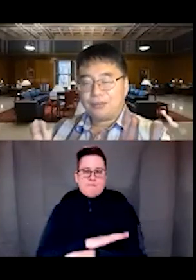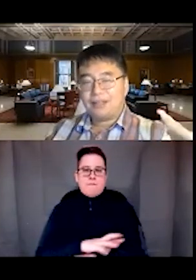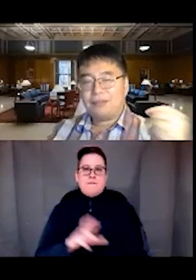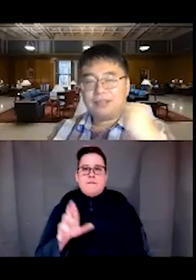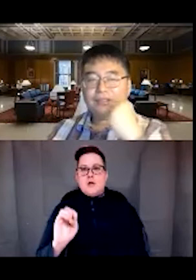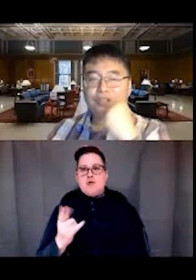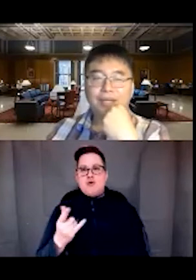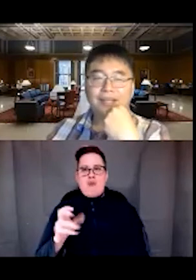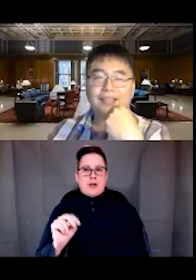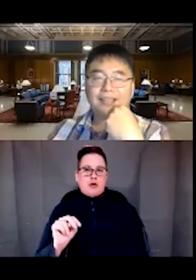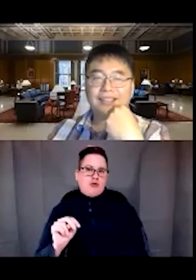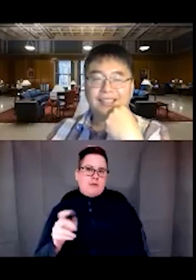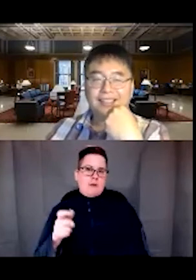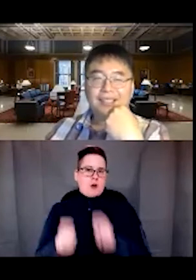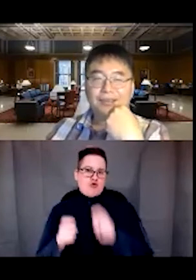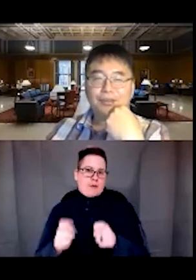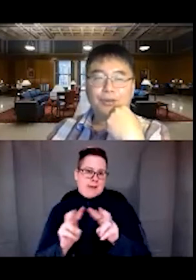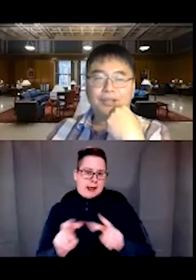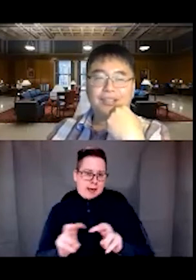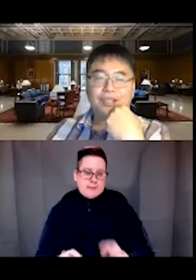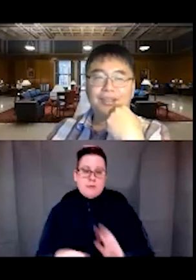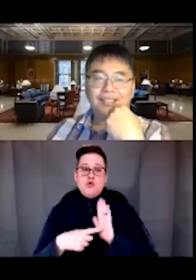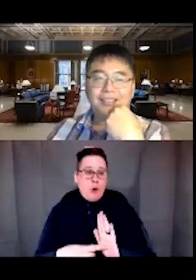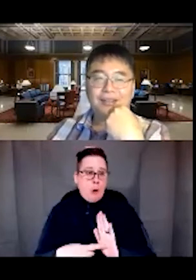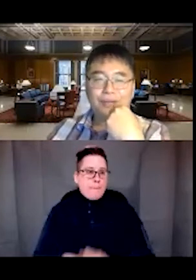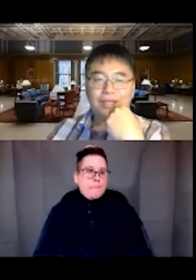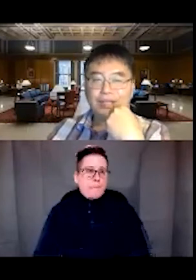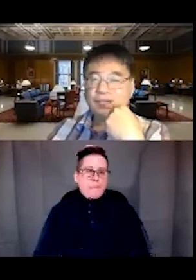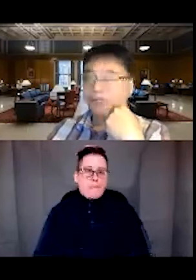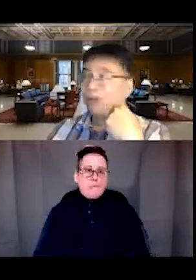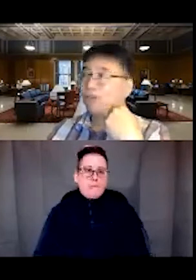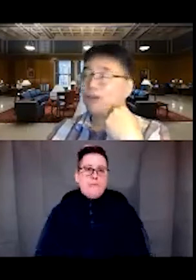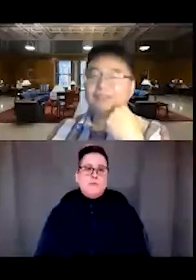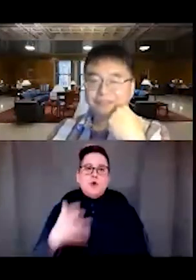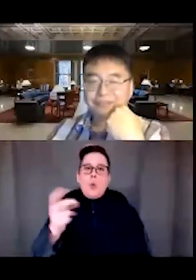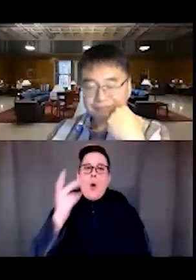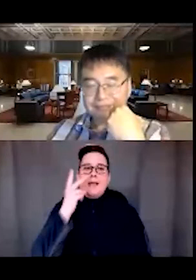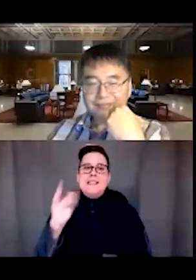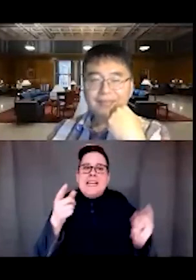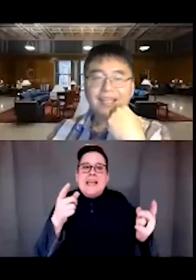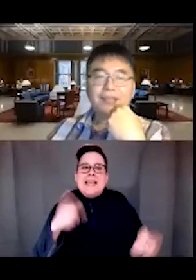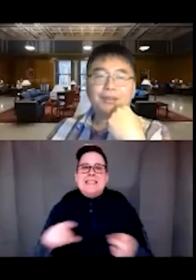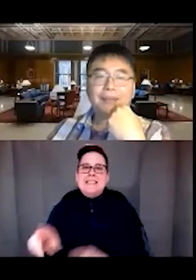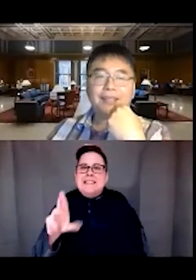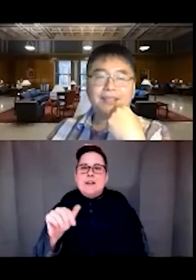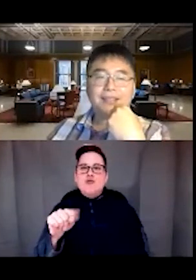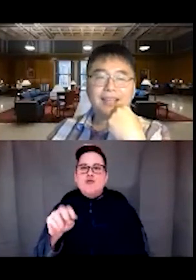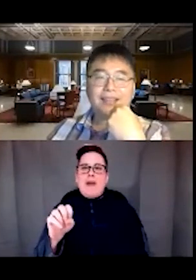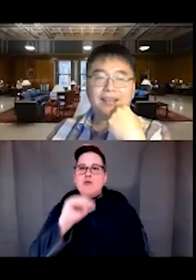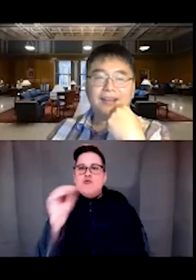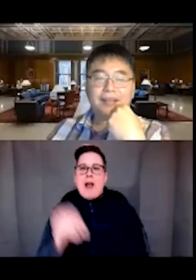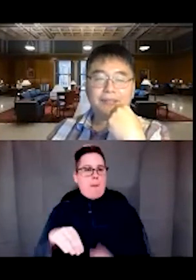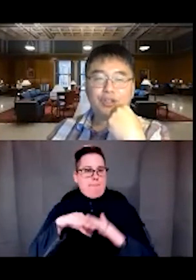And what this is showing is that, so you want the incident rate ratio below one. What that means is